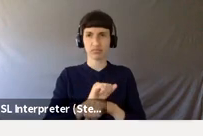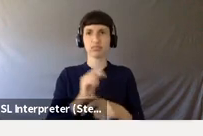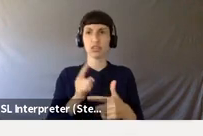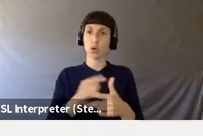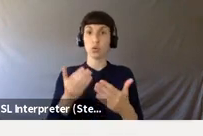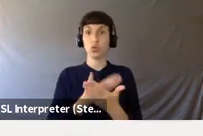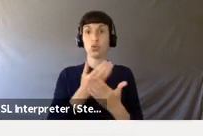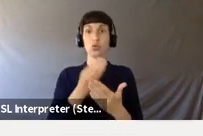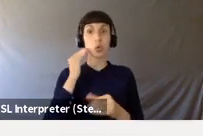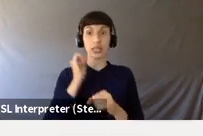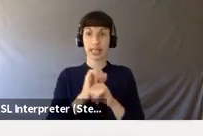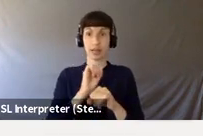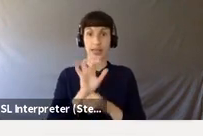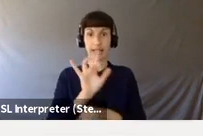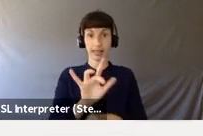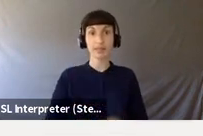Jeff.